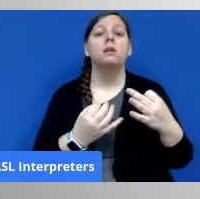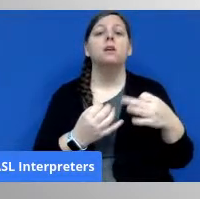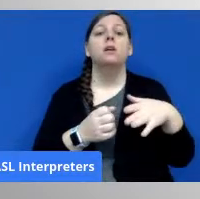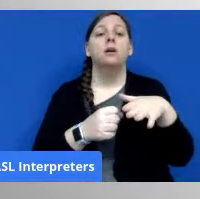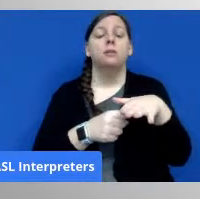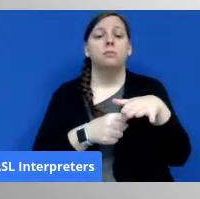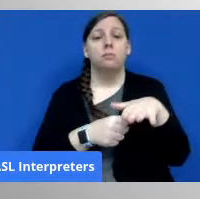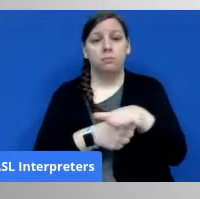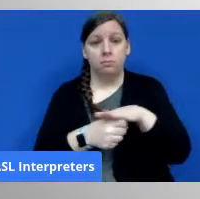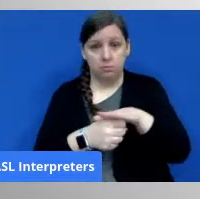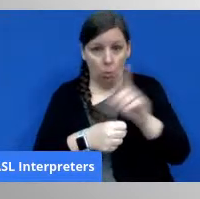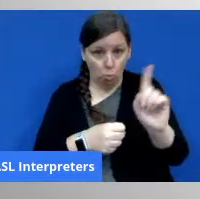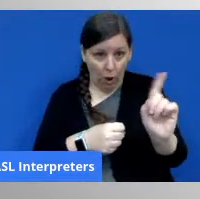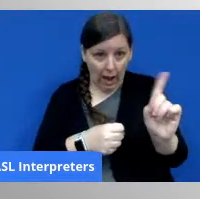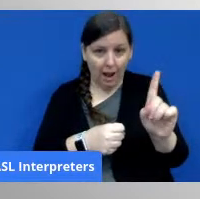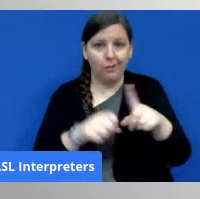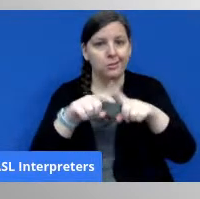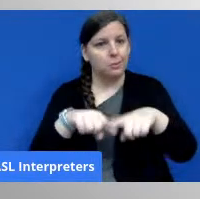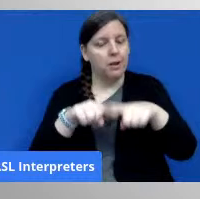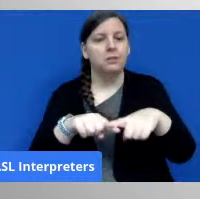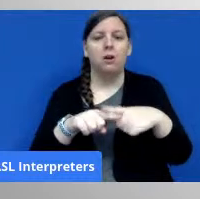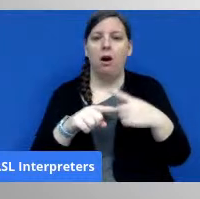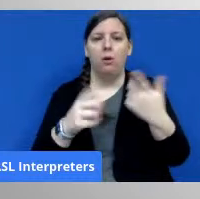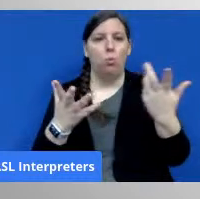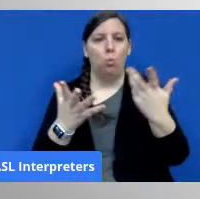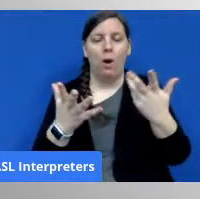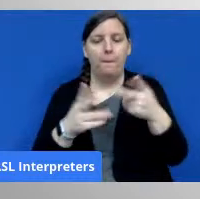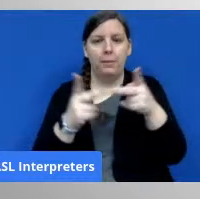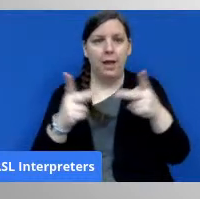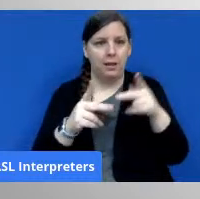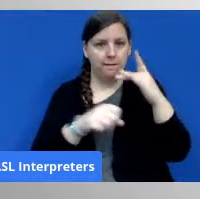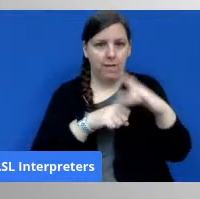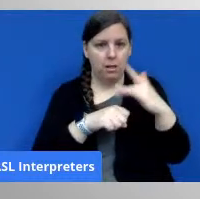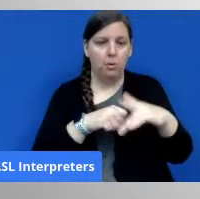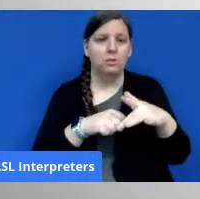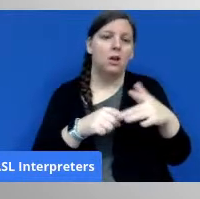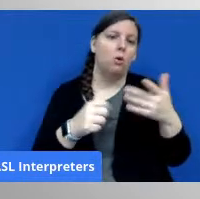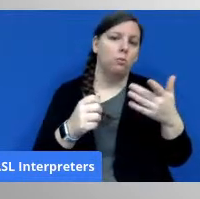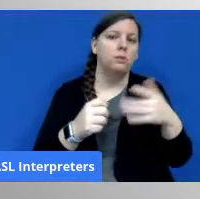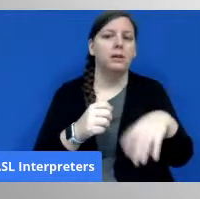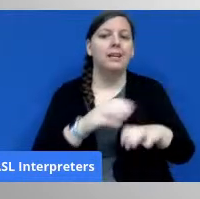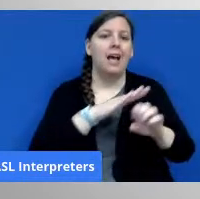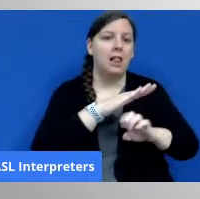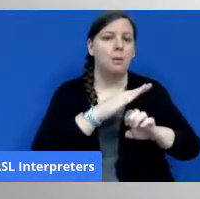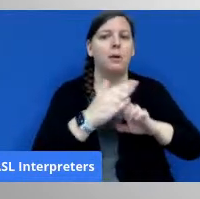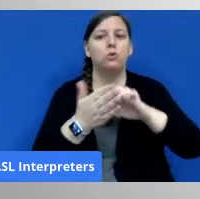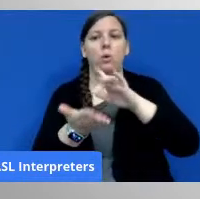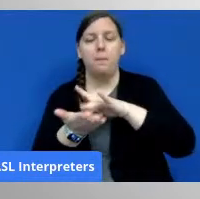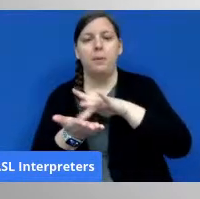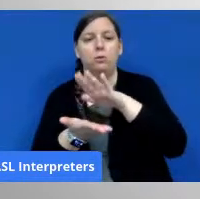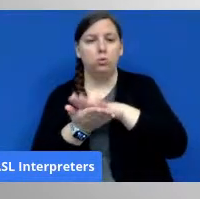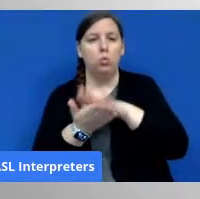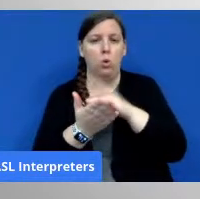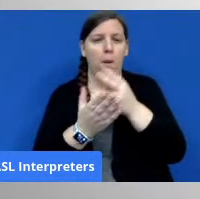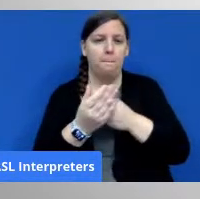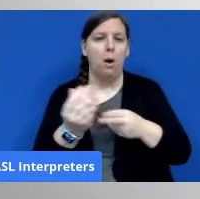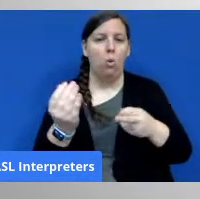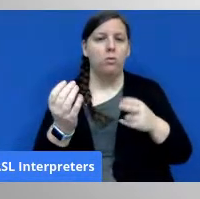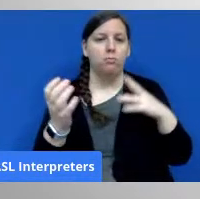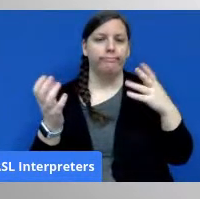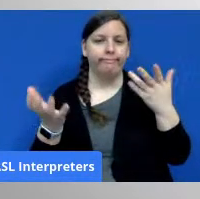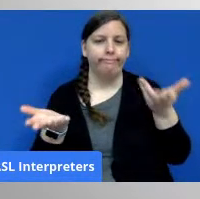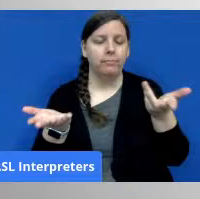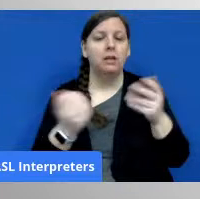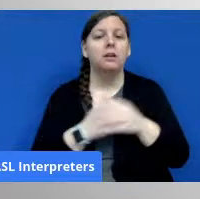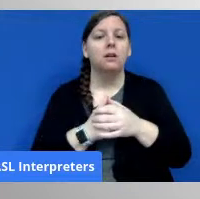depends on the availability of sites. So it's a combination of elementary and middle school sites. It's open to all